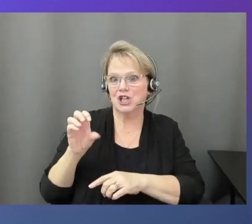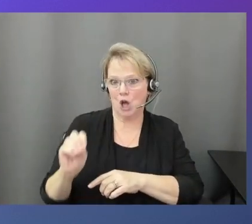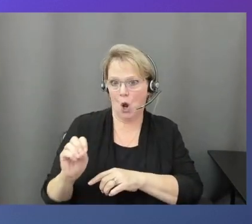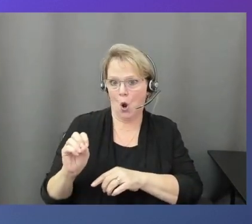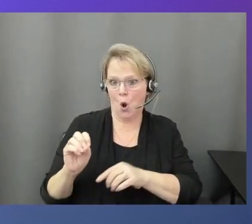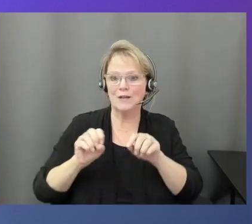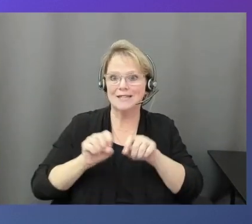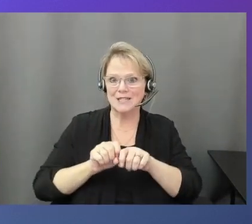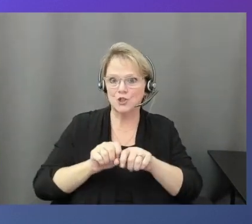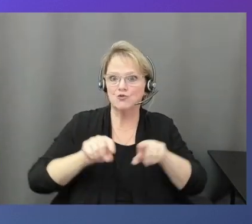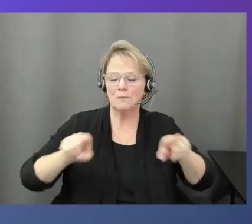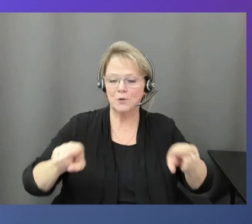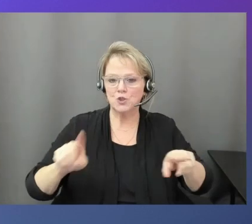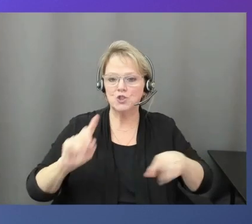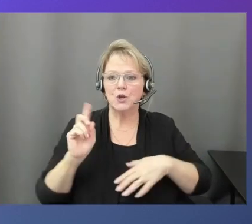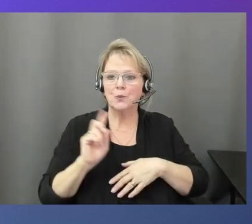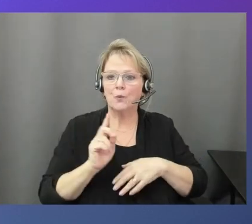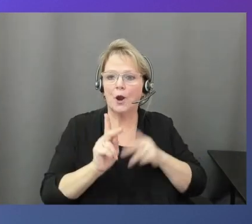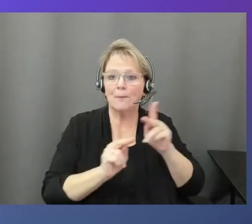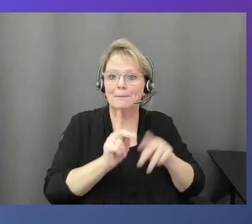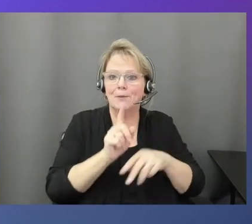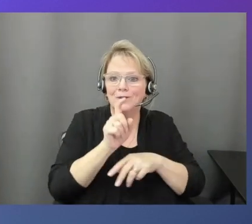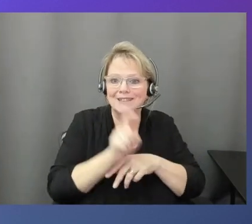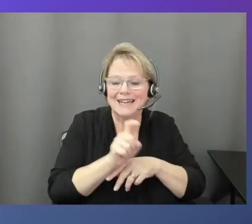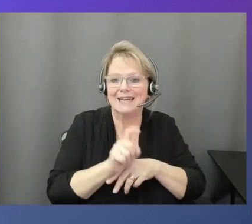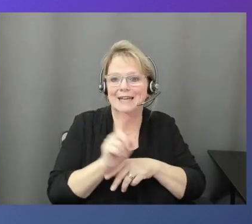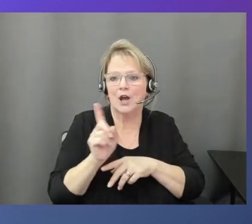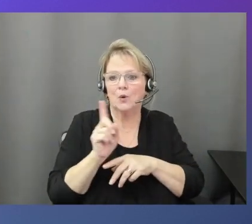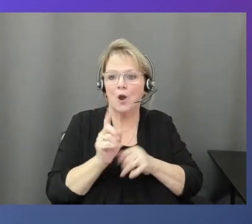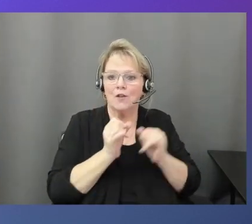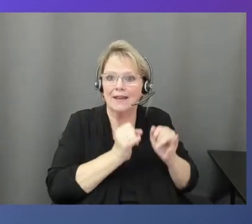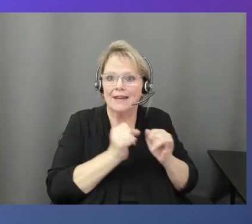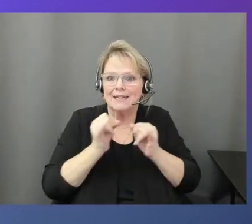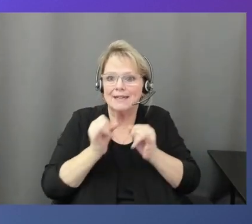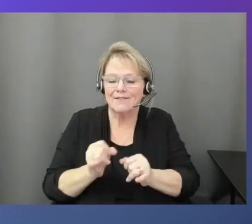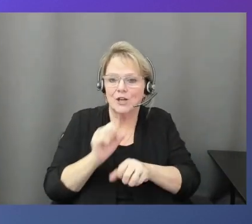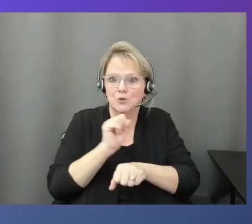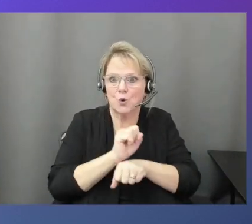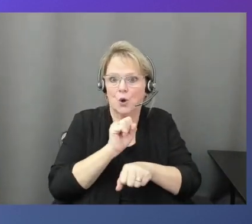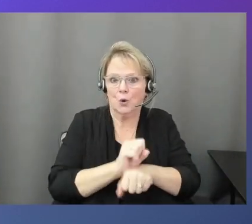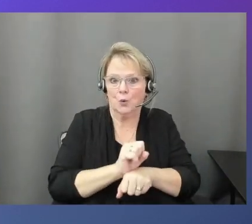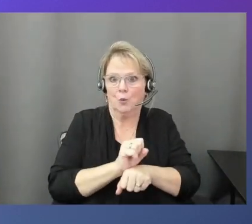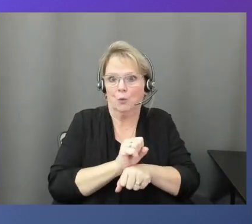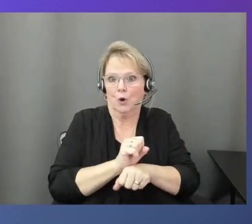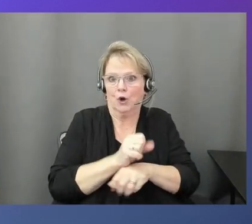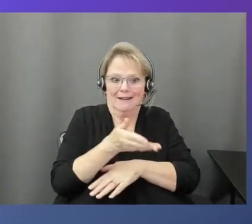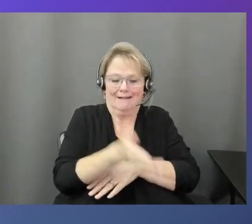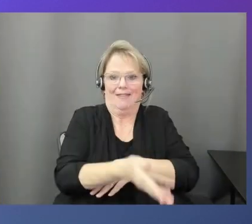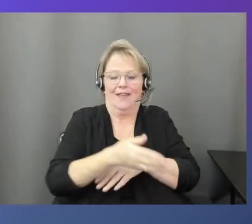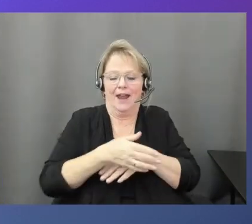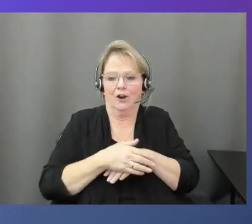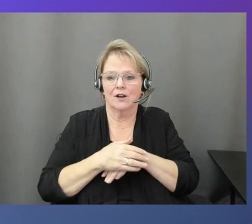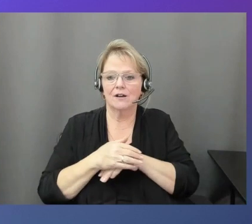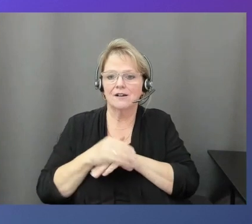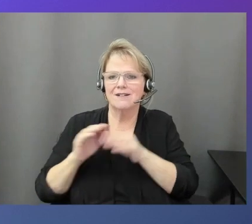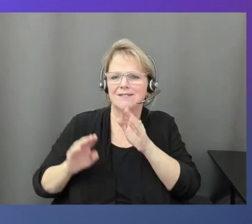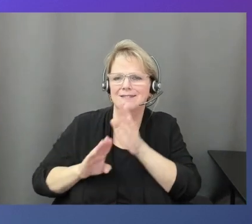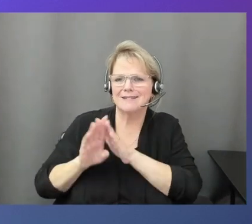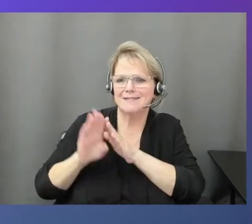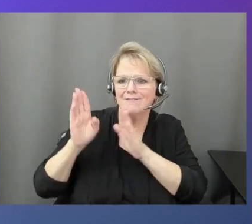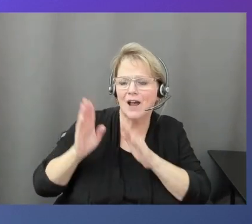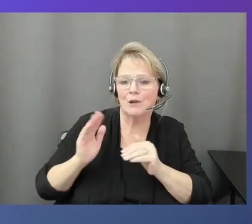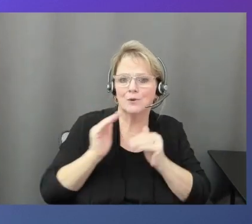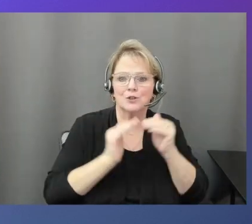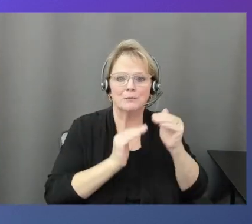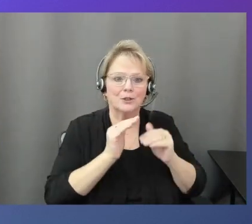it, where the individual workload may reside. I've got to imagine that developers, builders, architects, all sorts of folks are faced with different